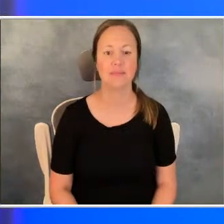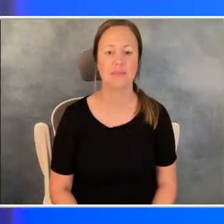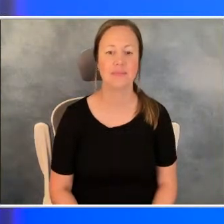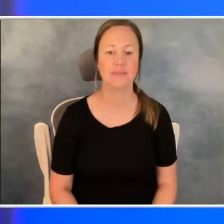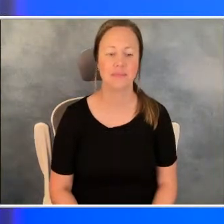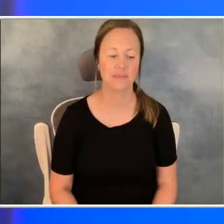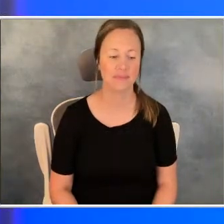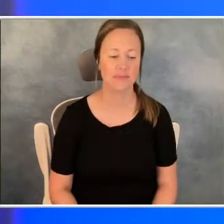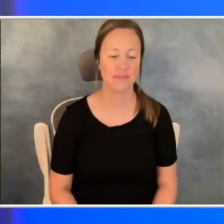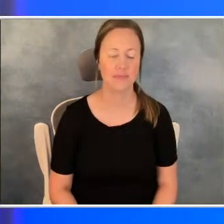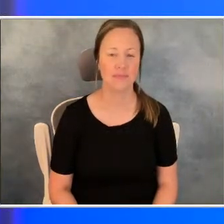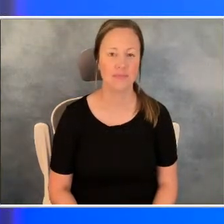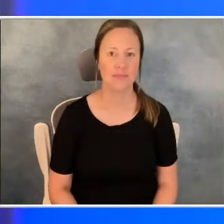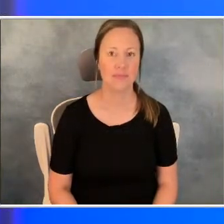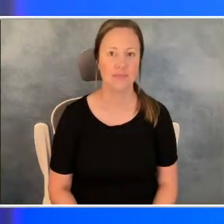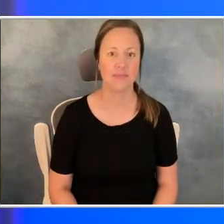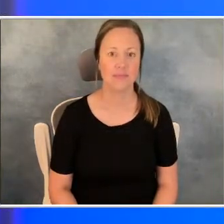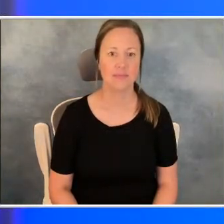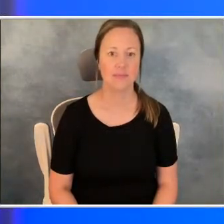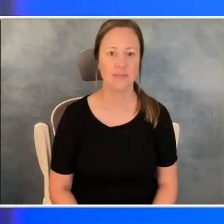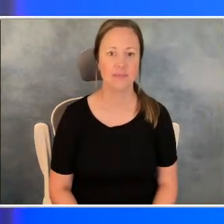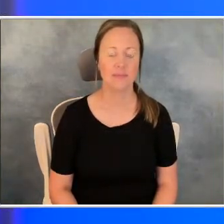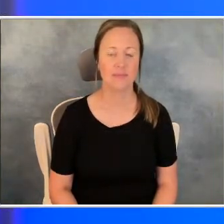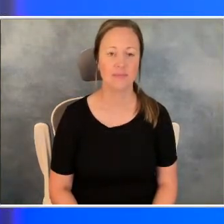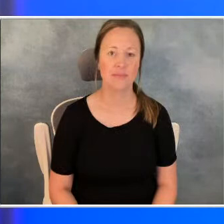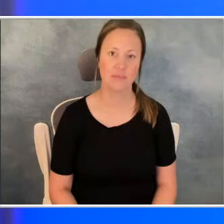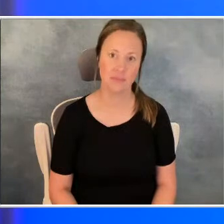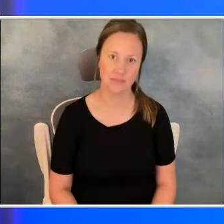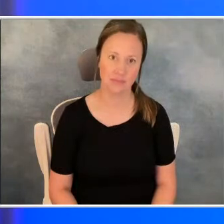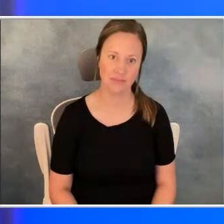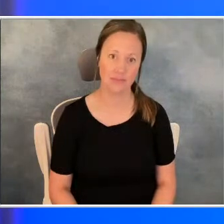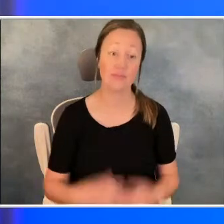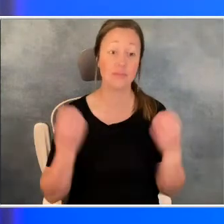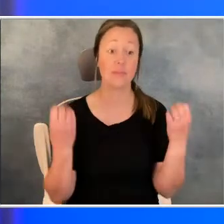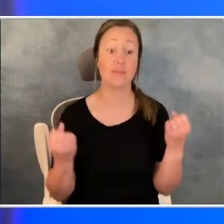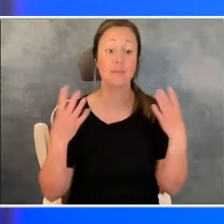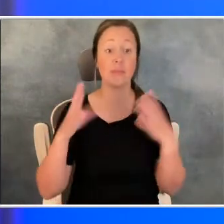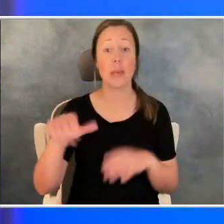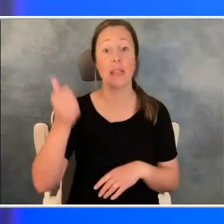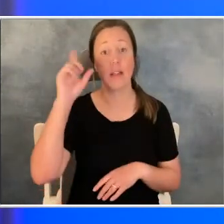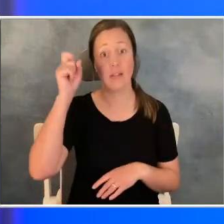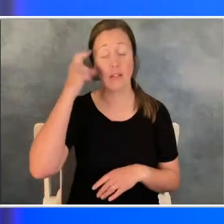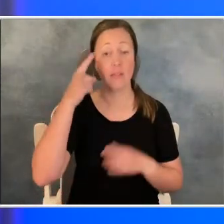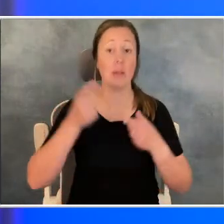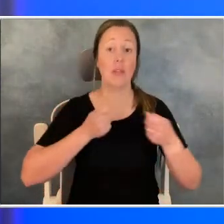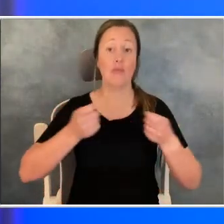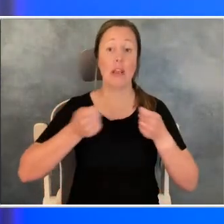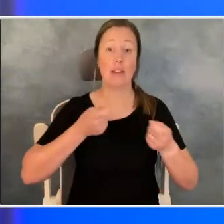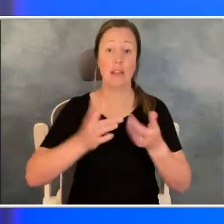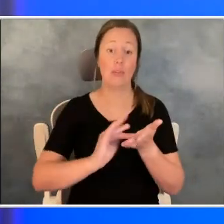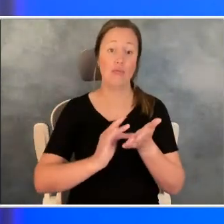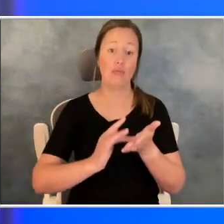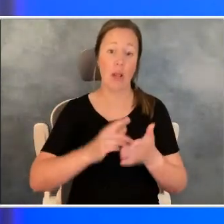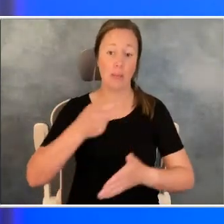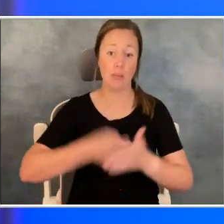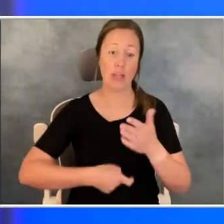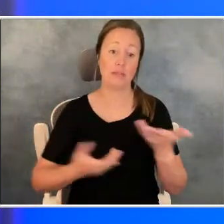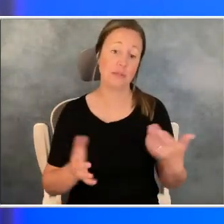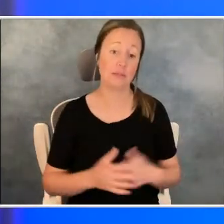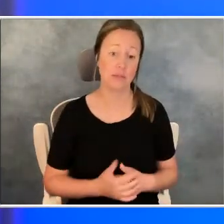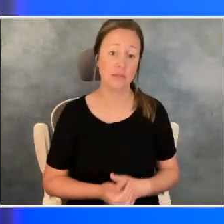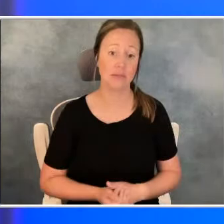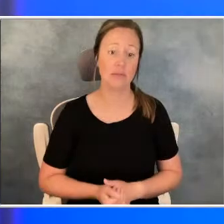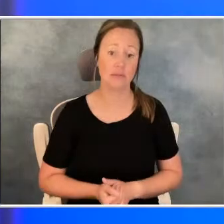as I know, is many other governments regulate drug prices. Yes. That's one of the biggest things.